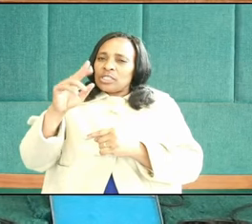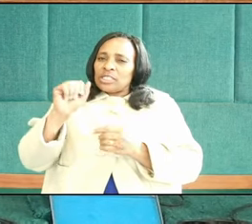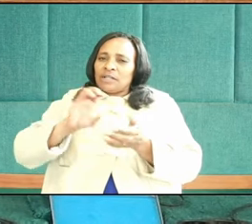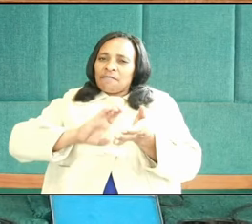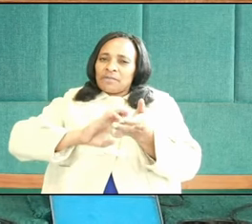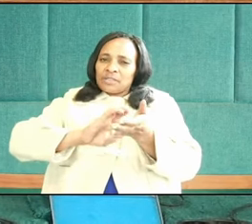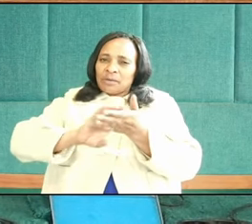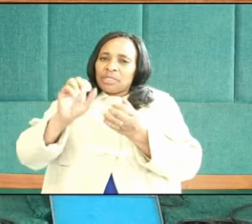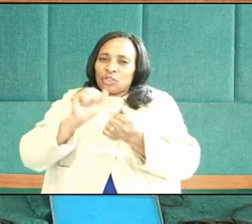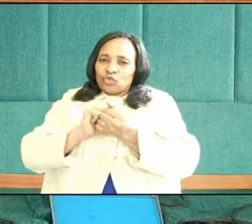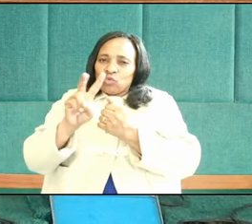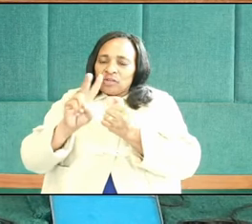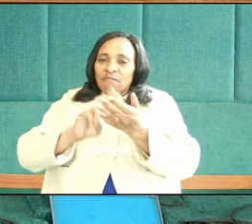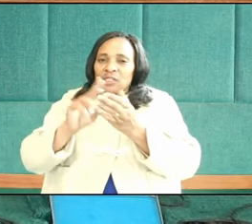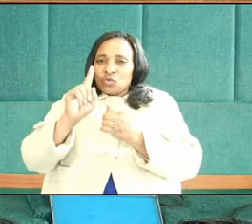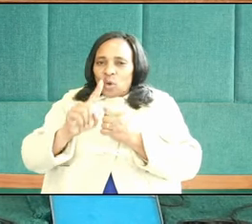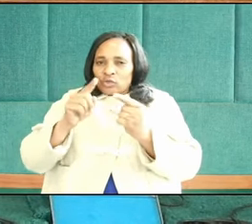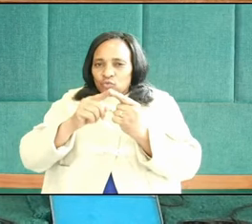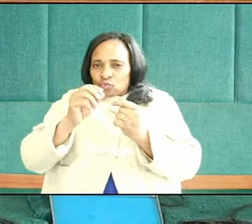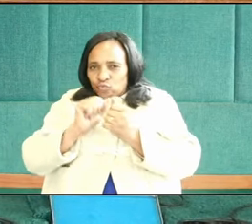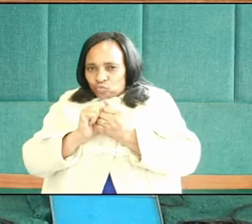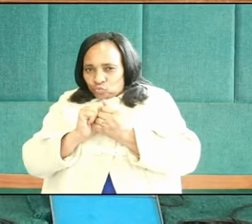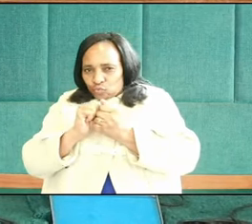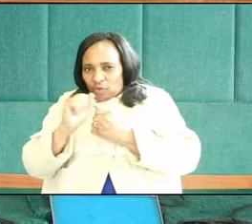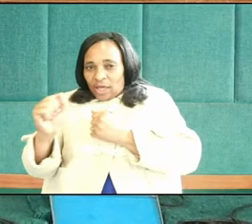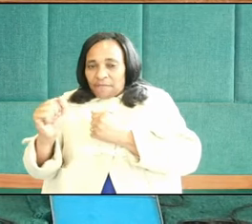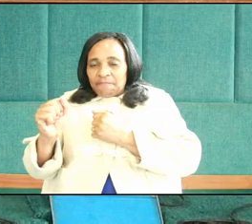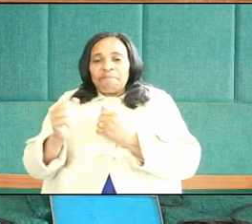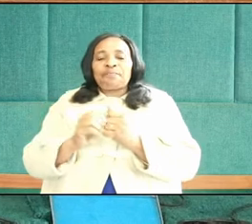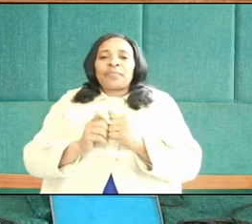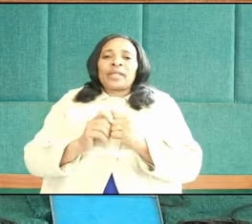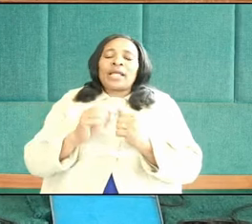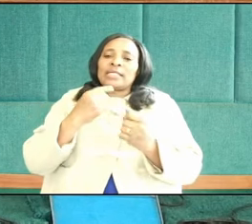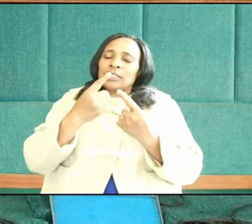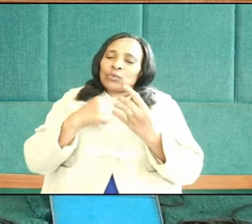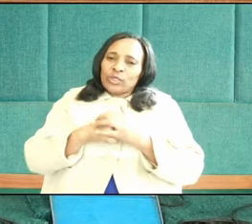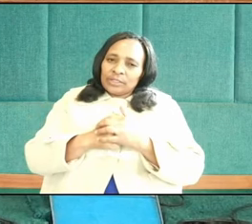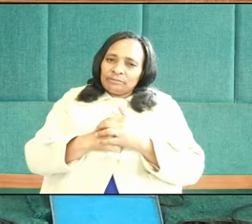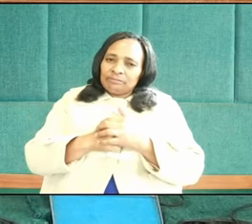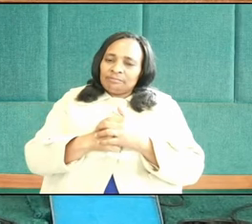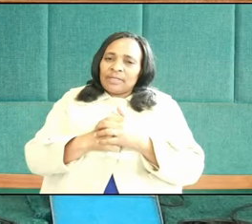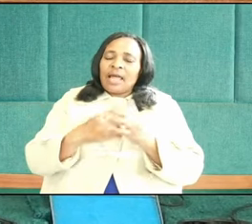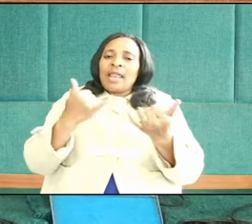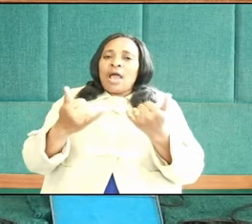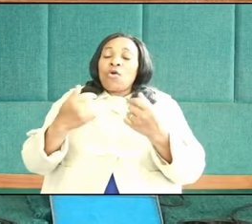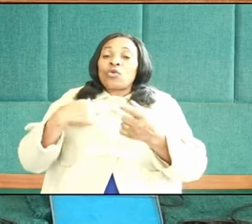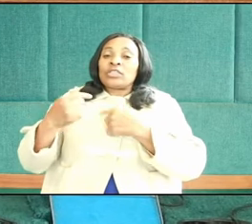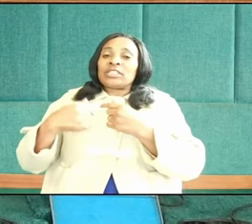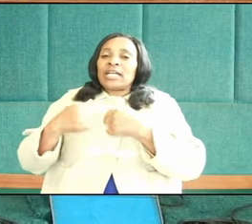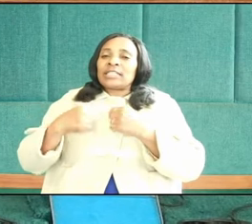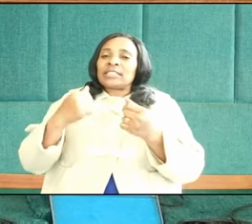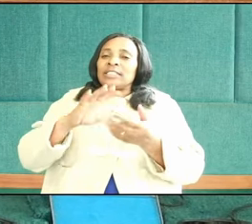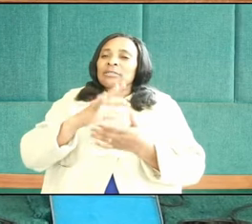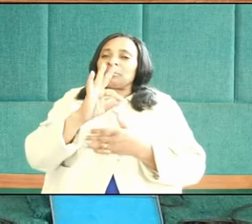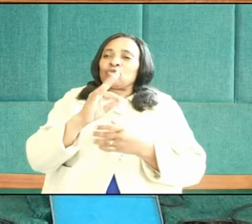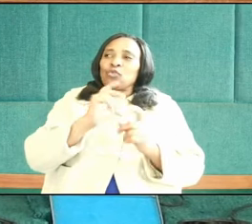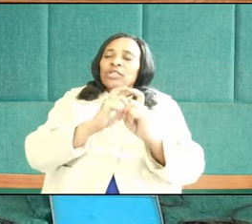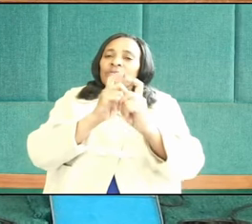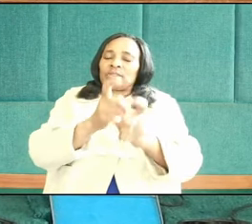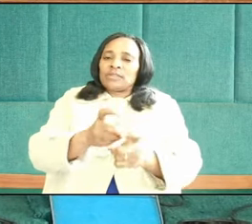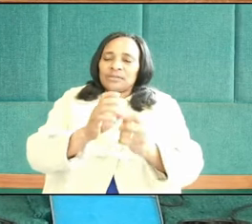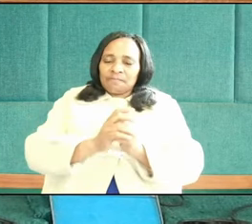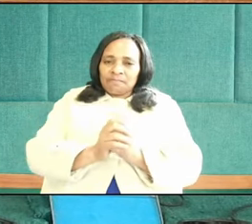verses 1, 4, and 5. And it says, "Now concerning spiritual